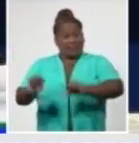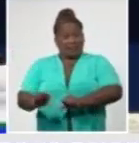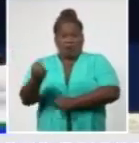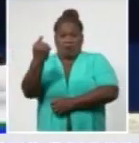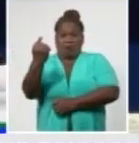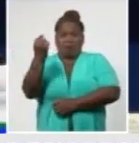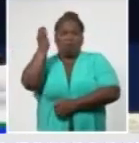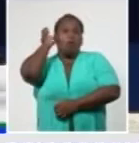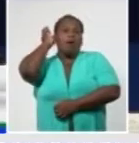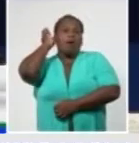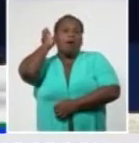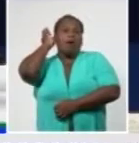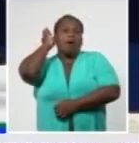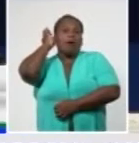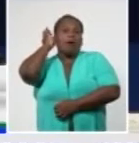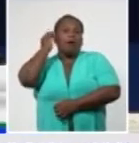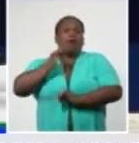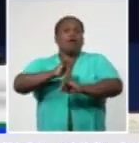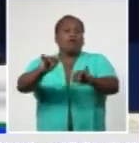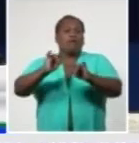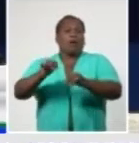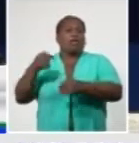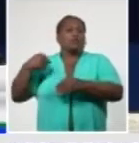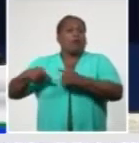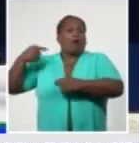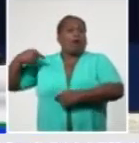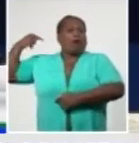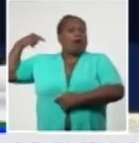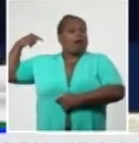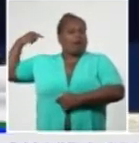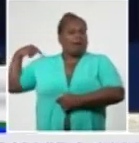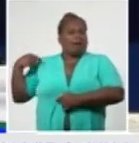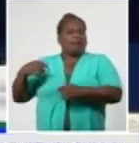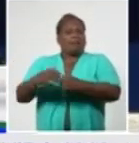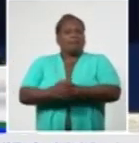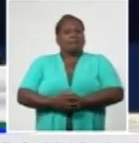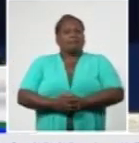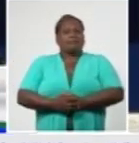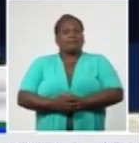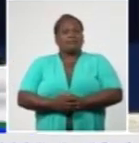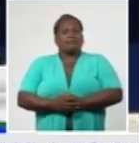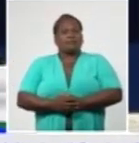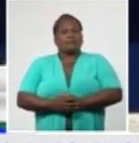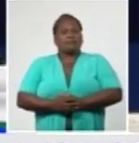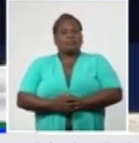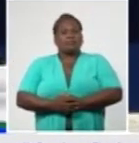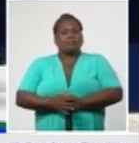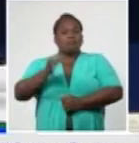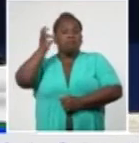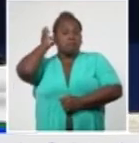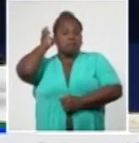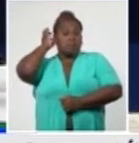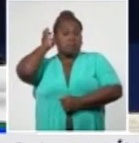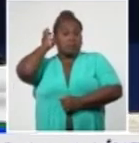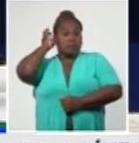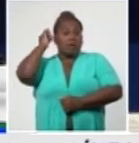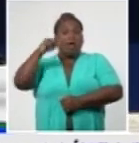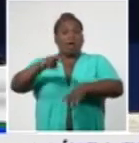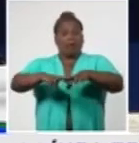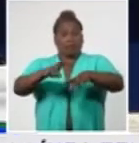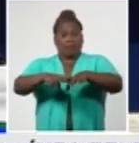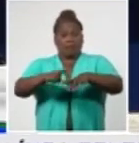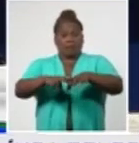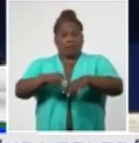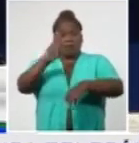We don't have patients in serious condition, and we keep 1 female patient in critical condition here